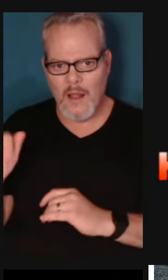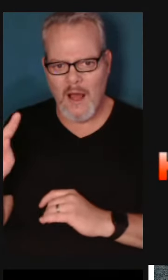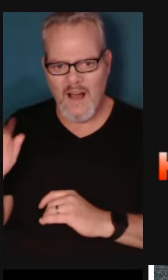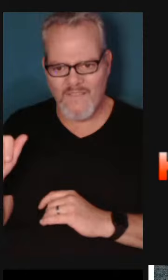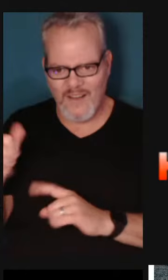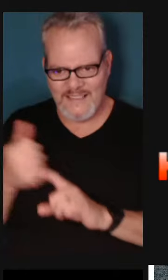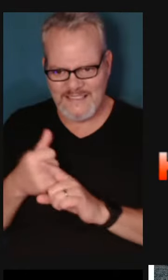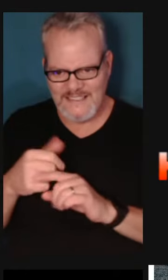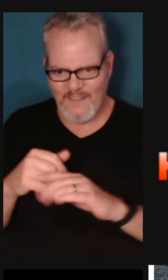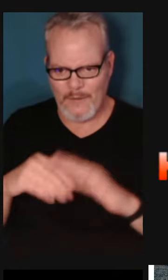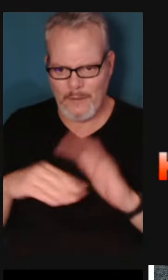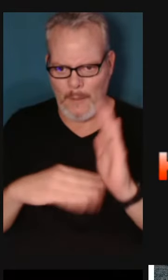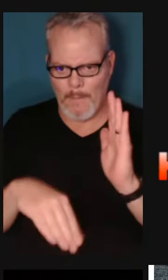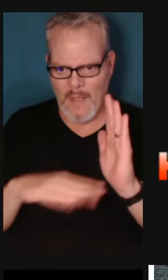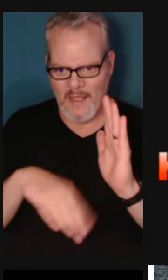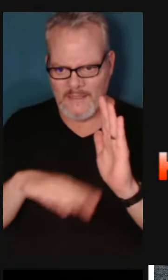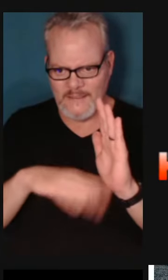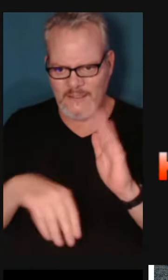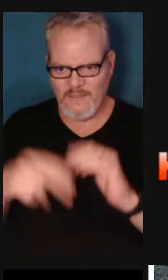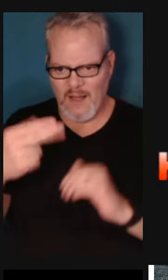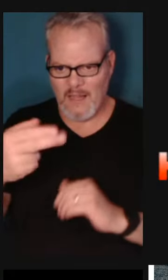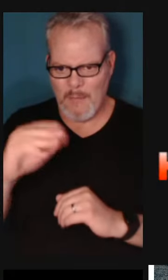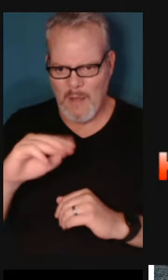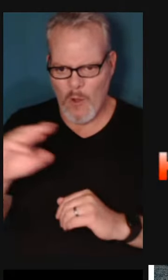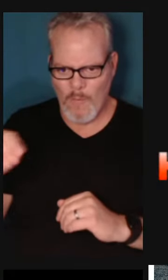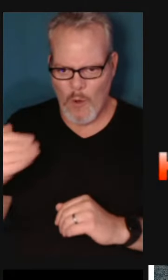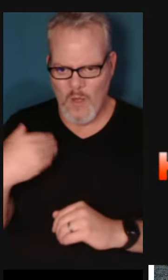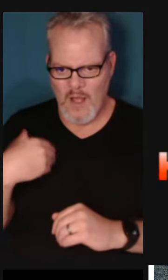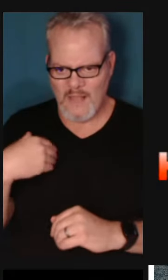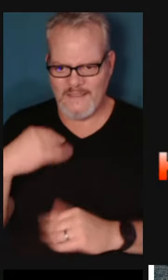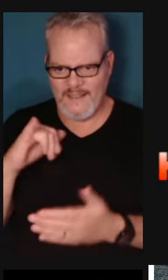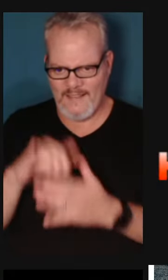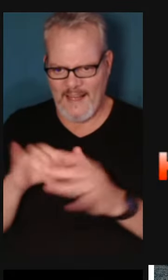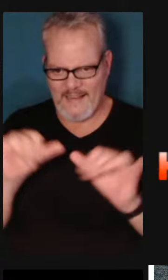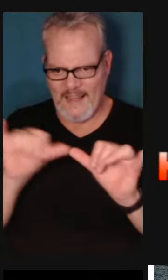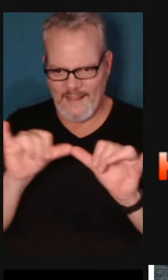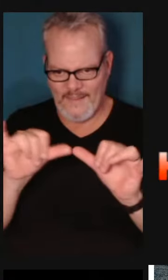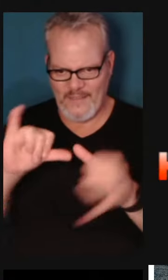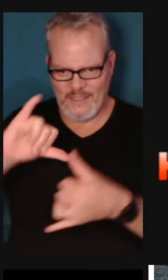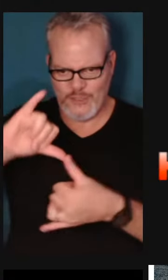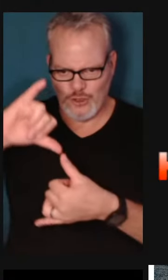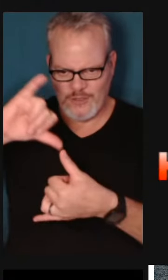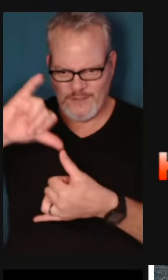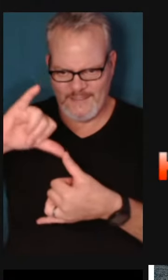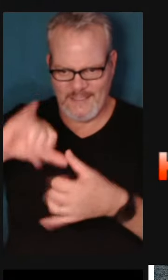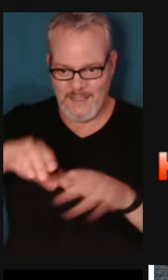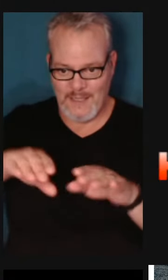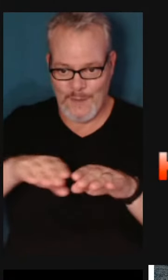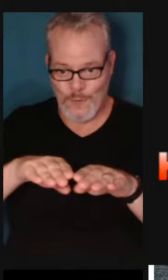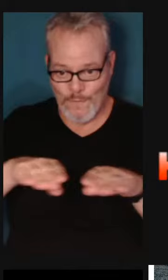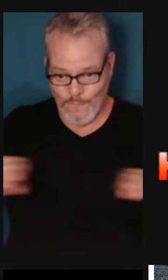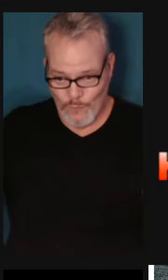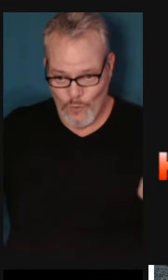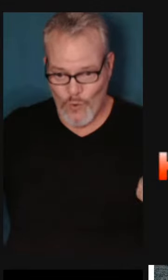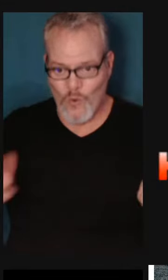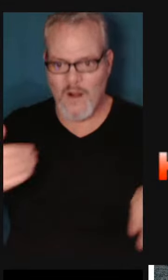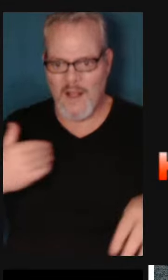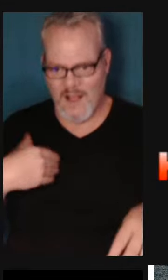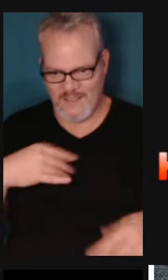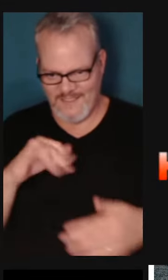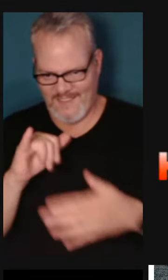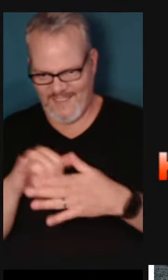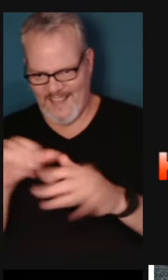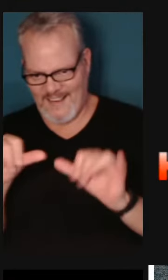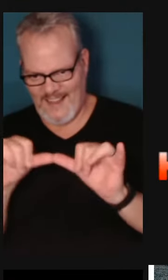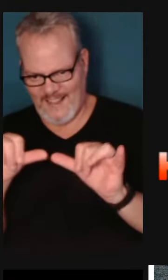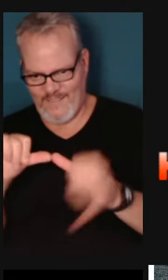this average elevation noted here, and the floor northeast part of the caldera floor is an elevation